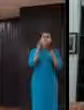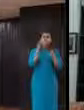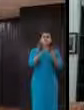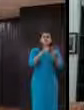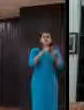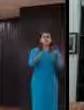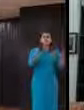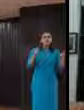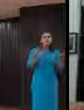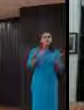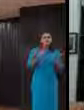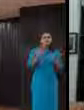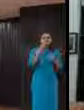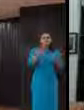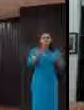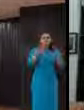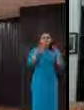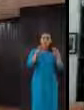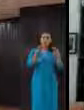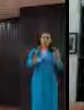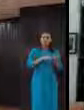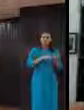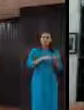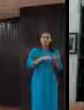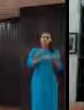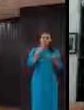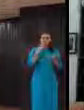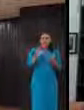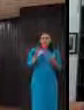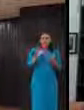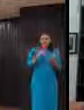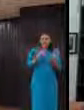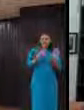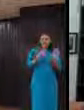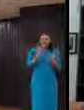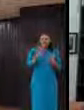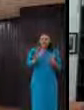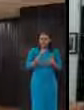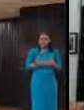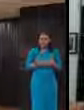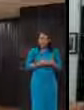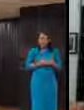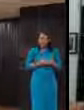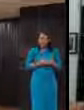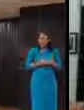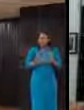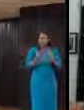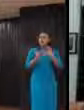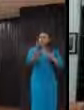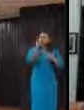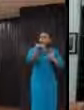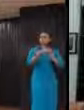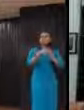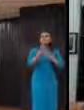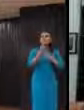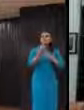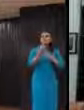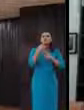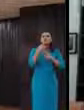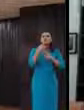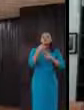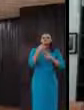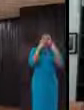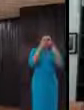a constitutional sleight of hand or something like that? I don't see. I mean, see, there could be different means of achieving an end, and I don't